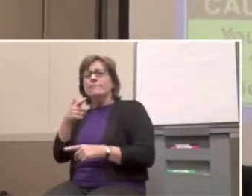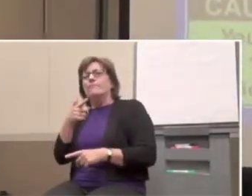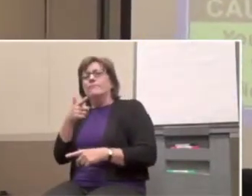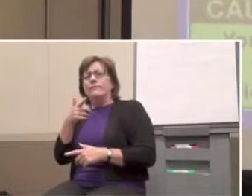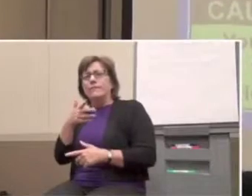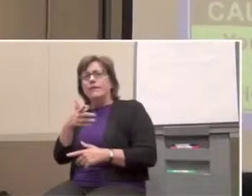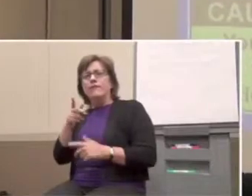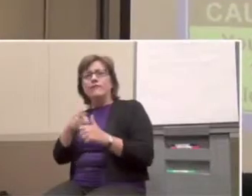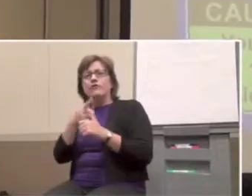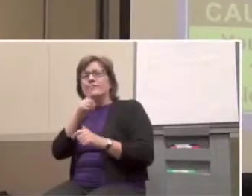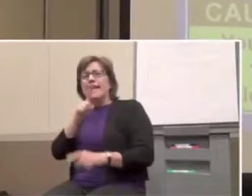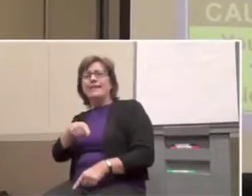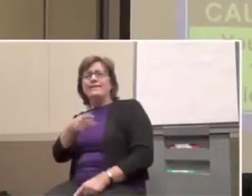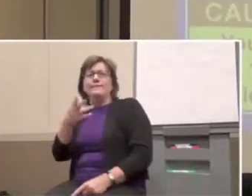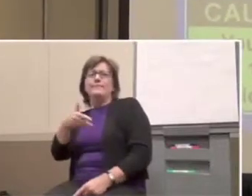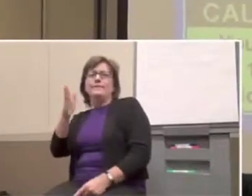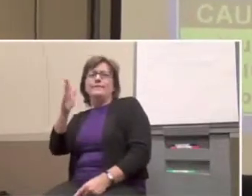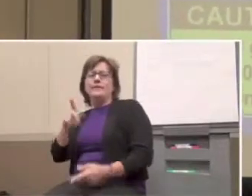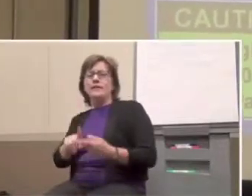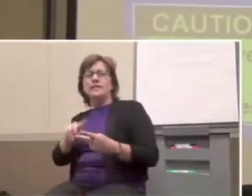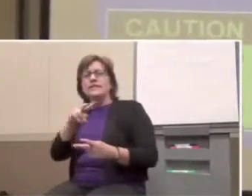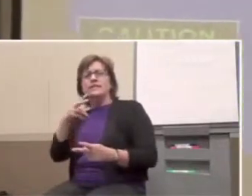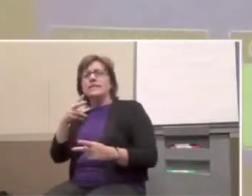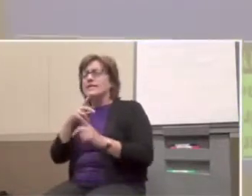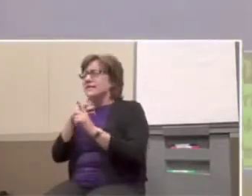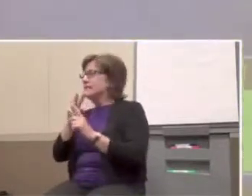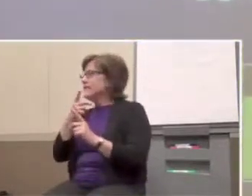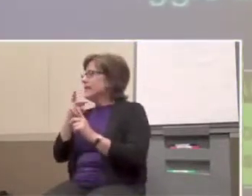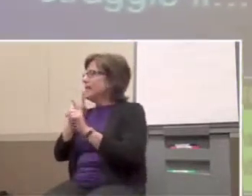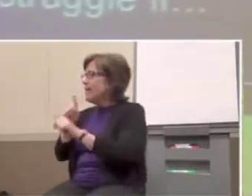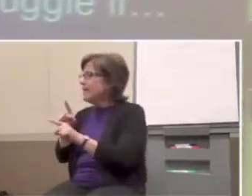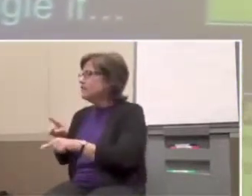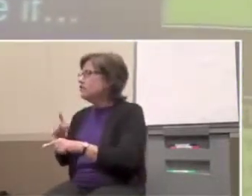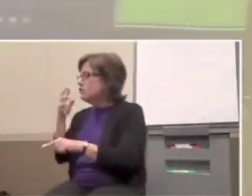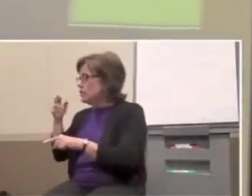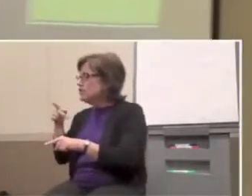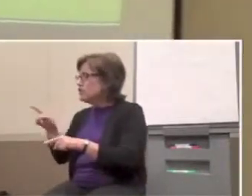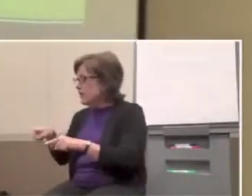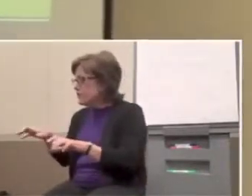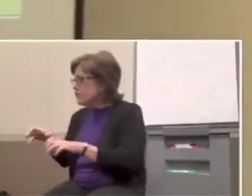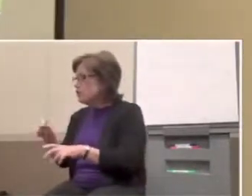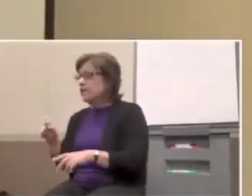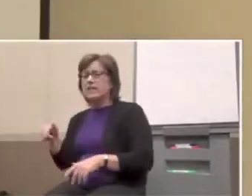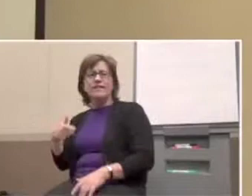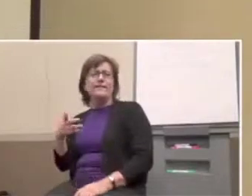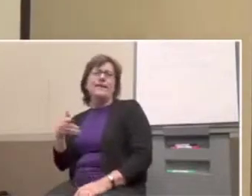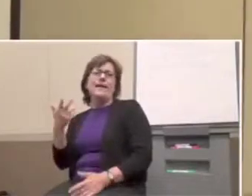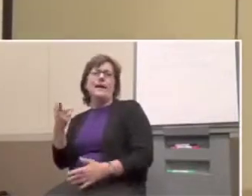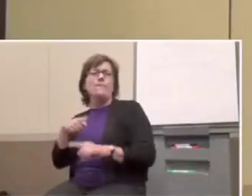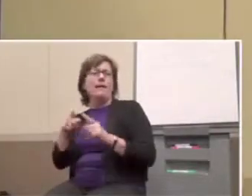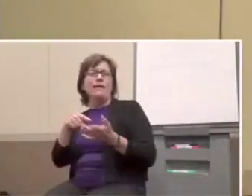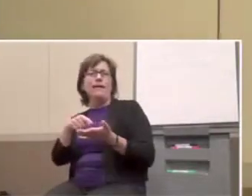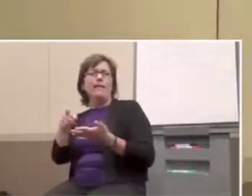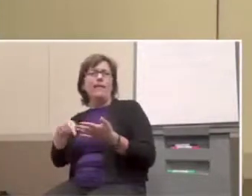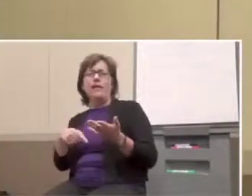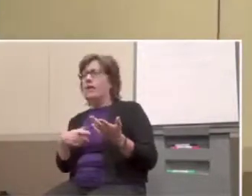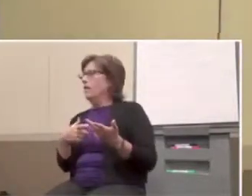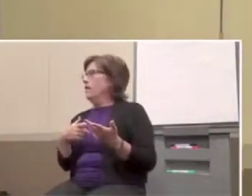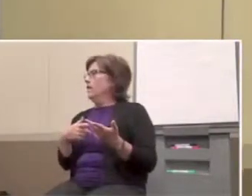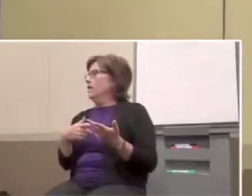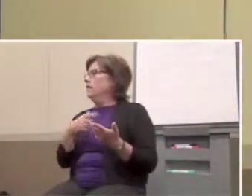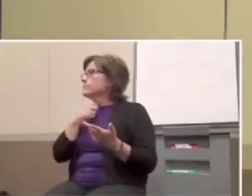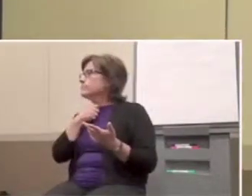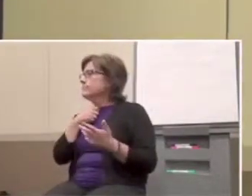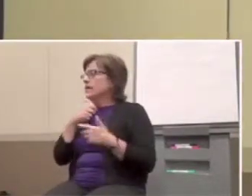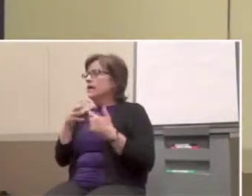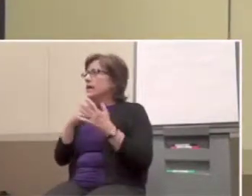in your logic in the second answer, and then the third answer why they have to do something, and the fourth answer, and then you start scrambling. If you're scrambling, you're